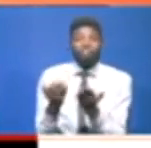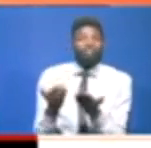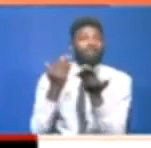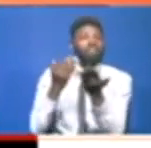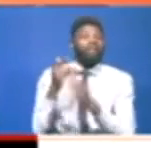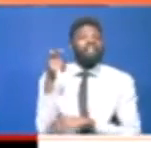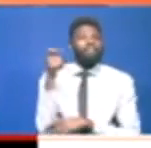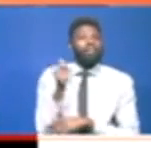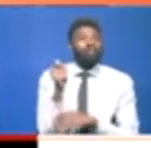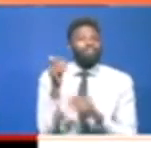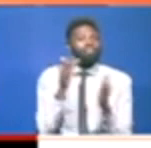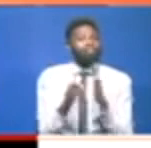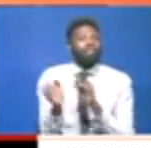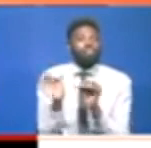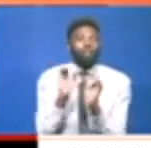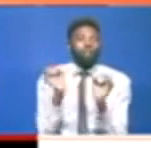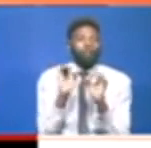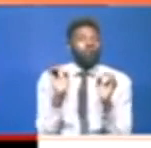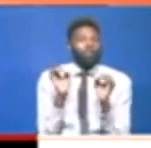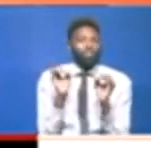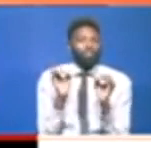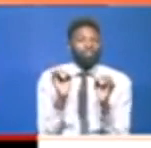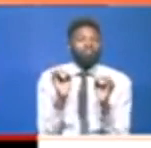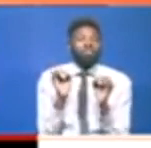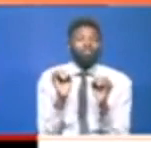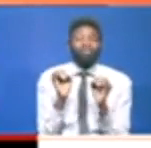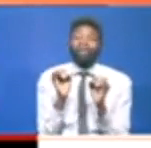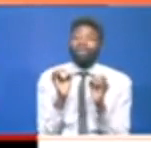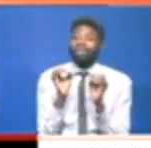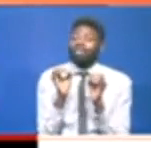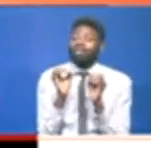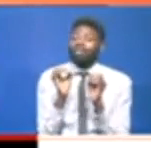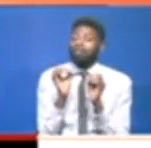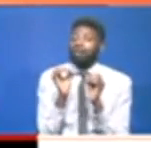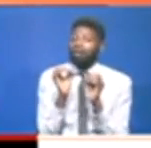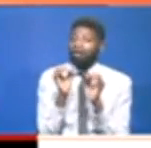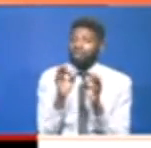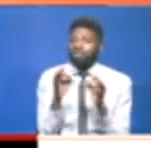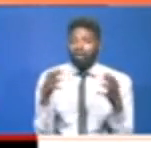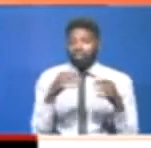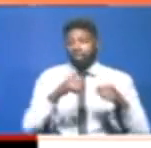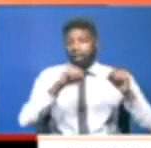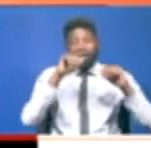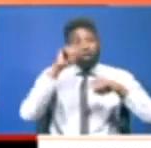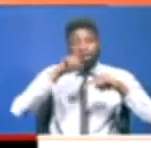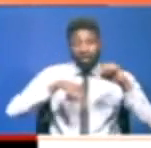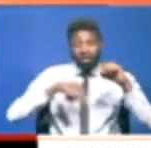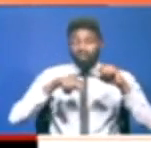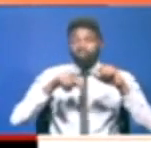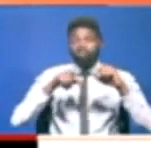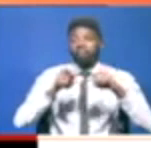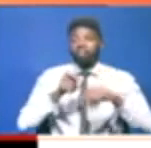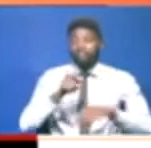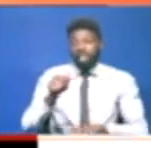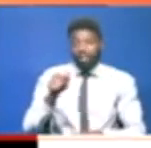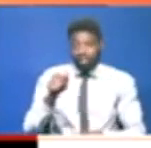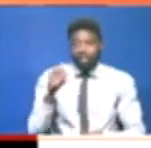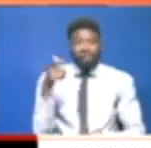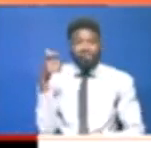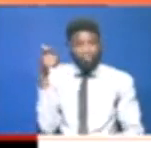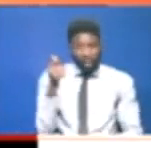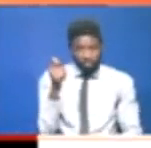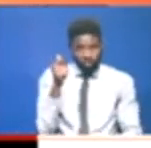regard, then, if employers are able now to cater for the running of the scheme, then we have the individual pension